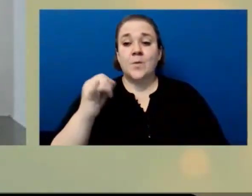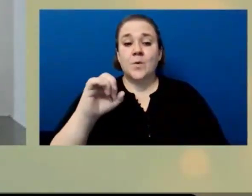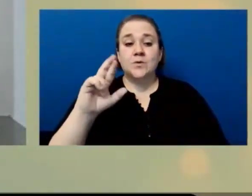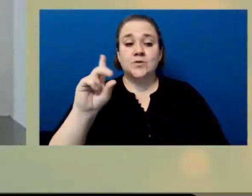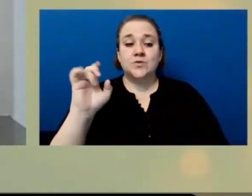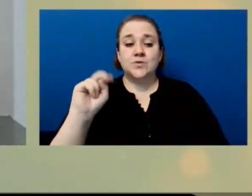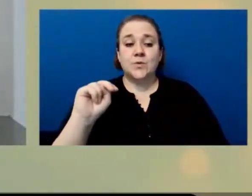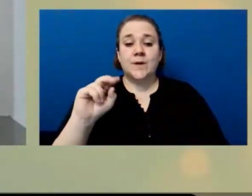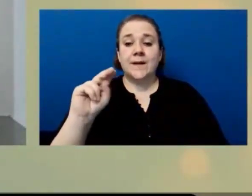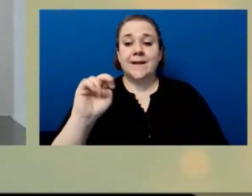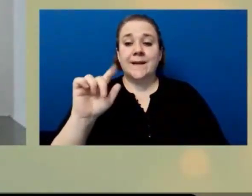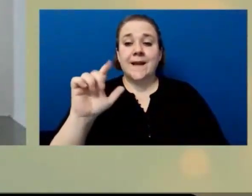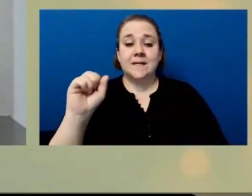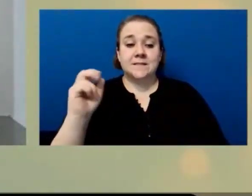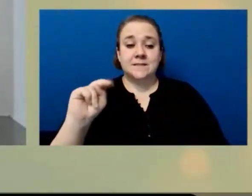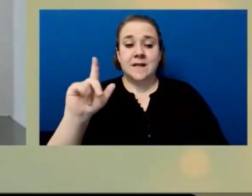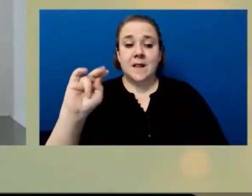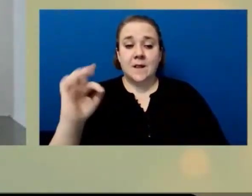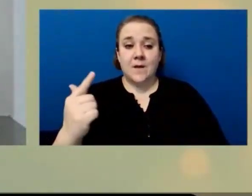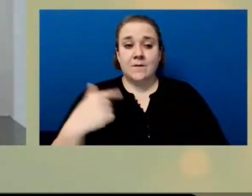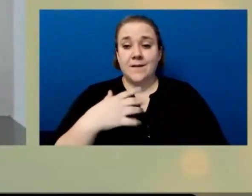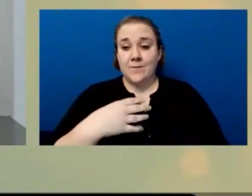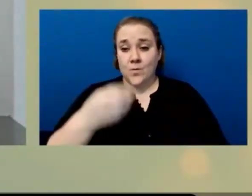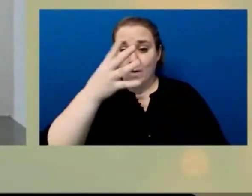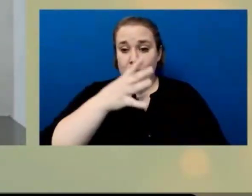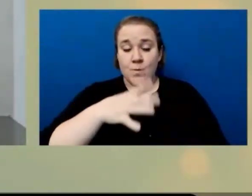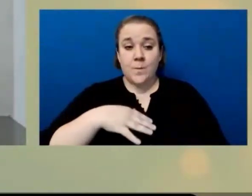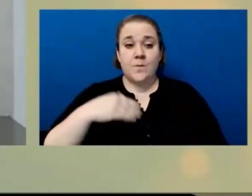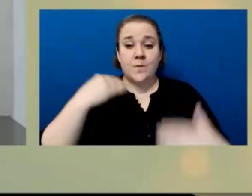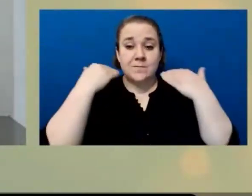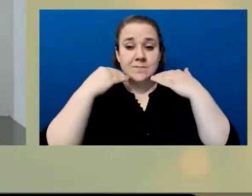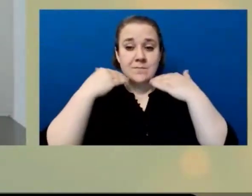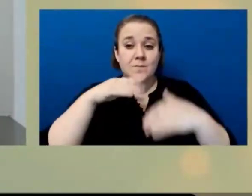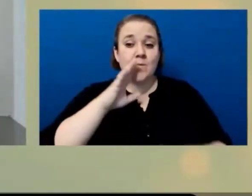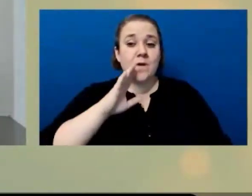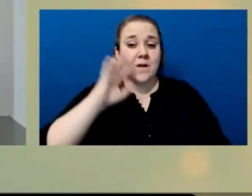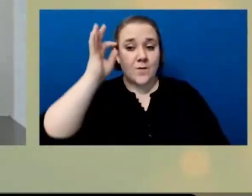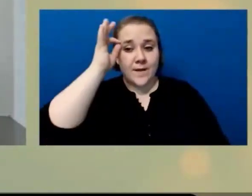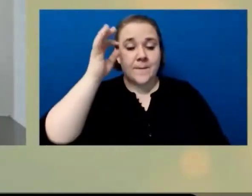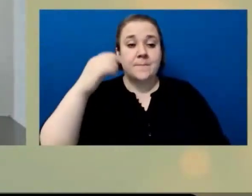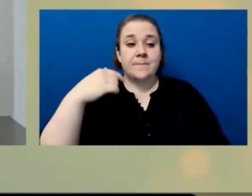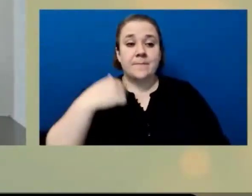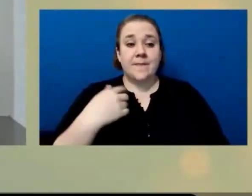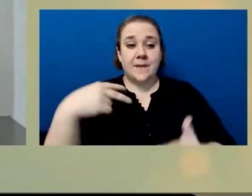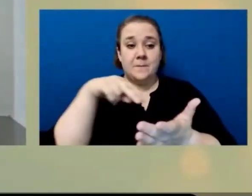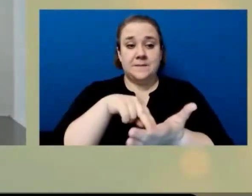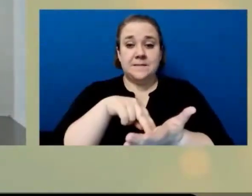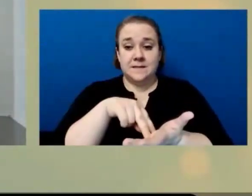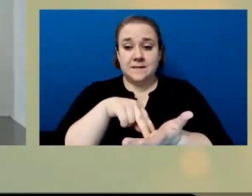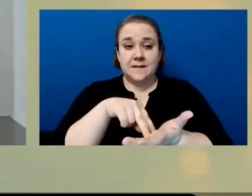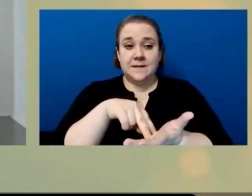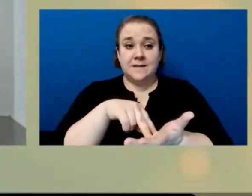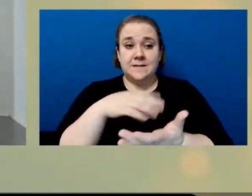Parish, Needham, Massachusetts, on which note, Reverend Molly, your intern congregation